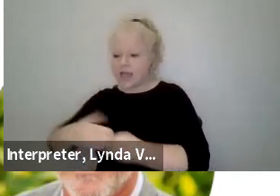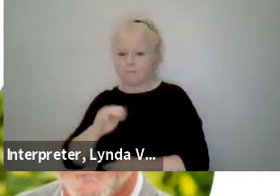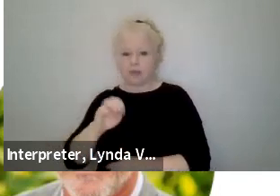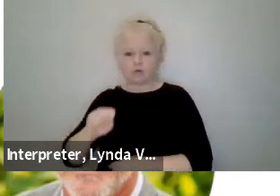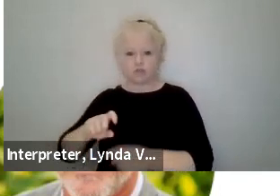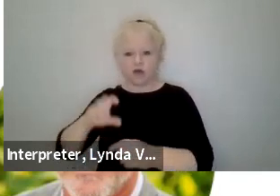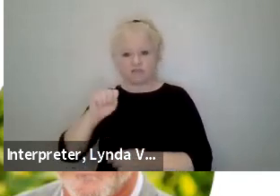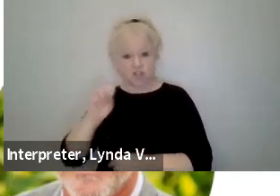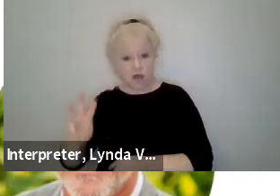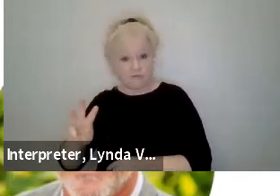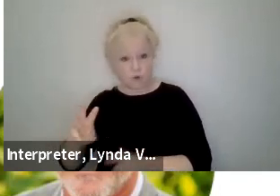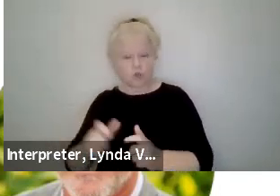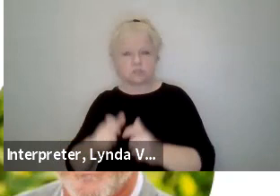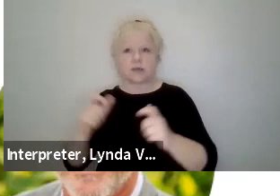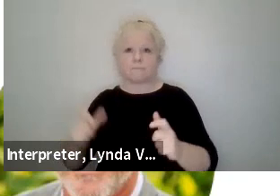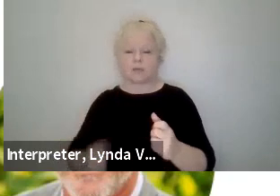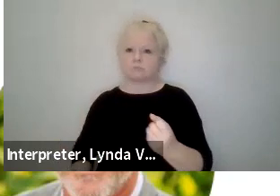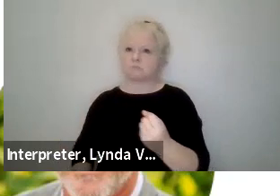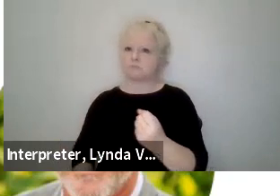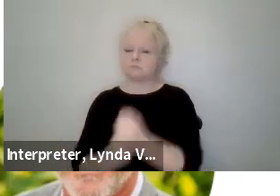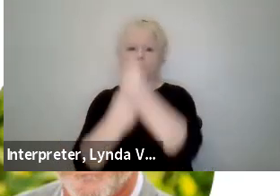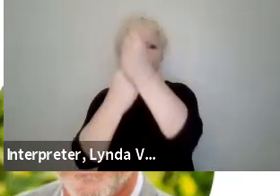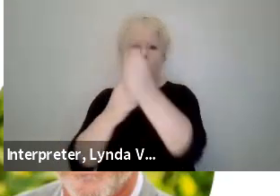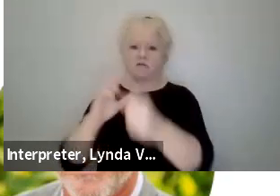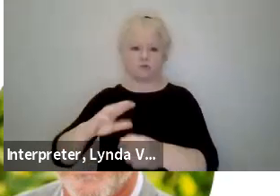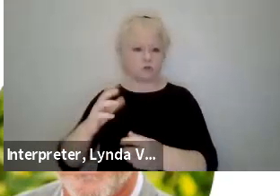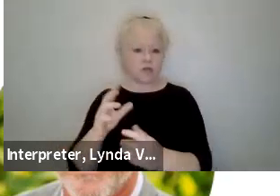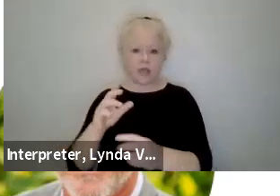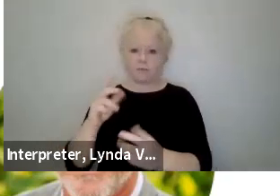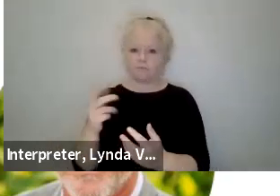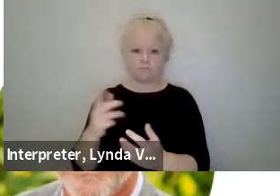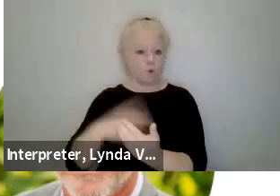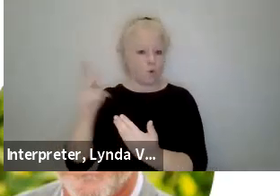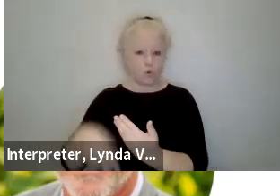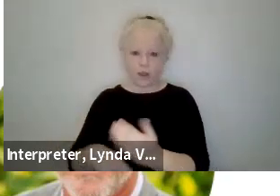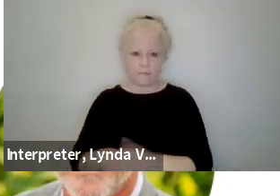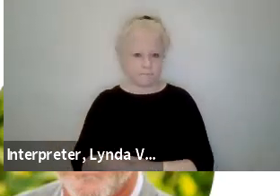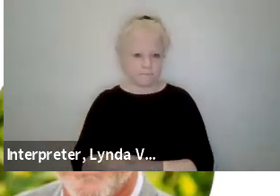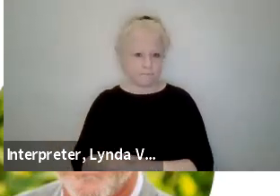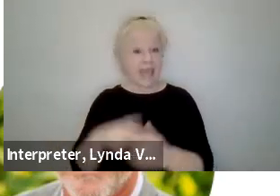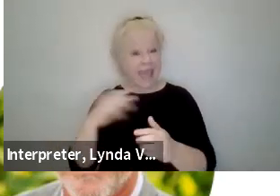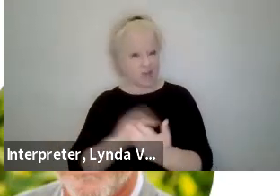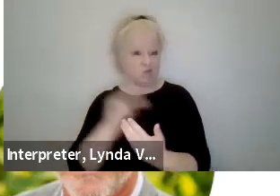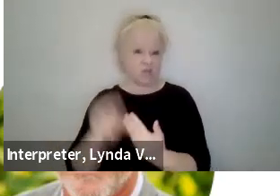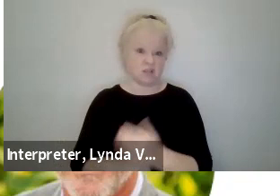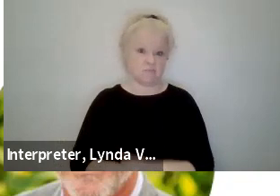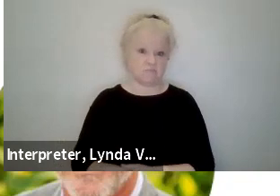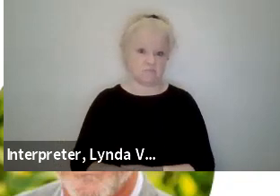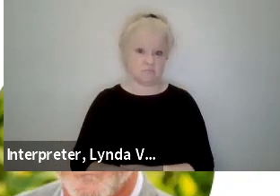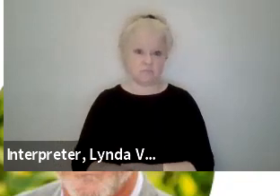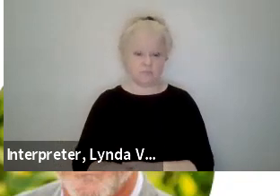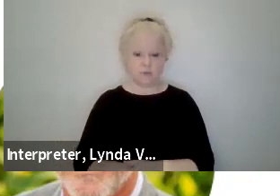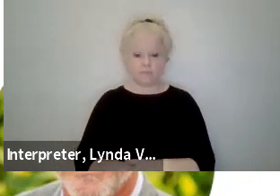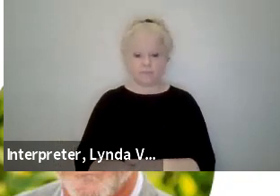software, was a big boost to that program and the curriculum. Another thing that is an obvious